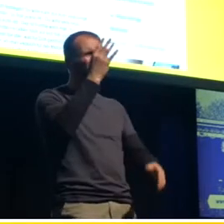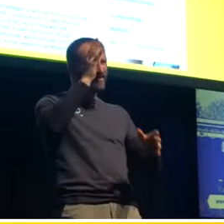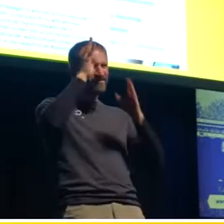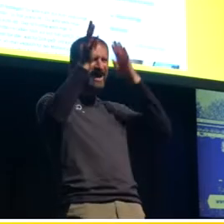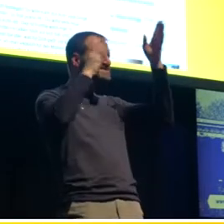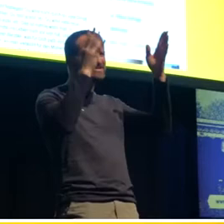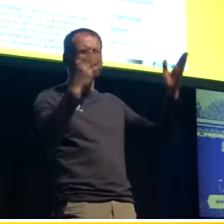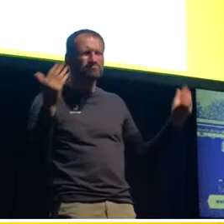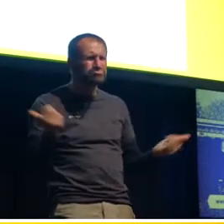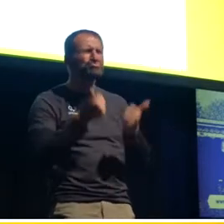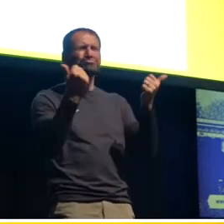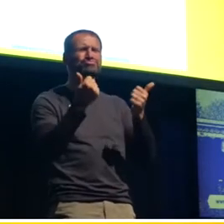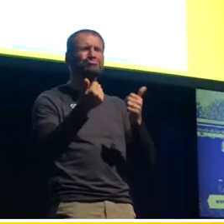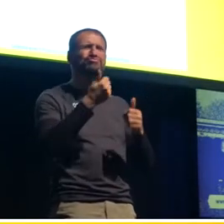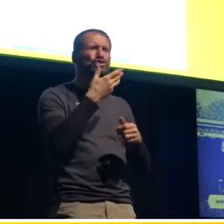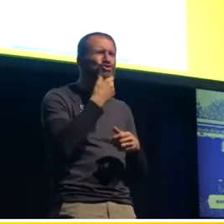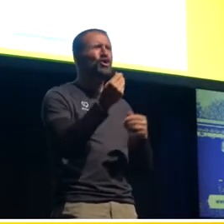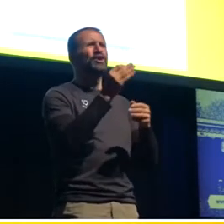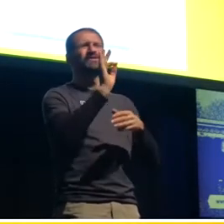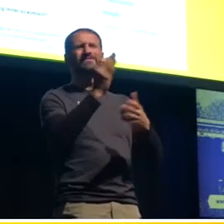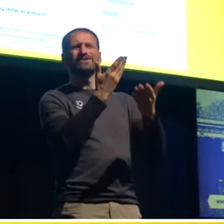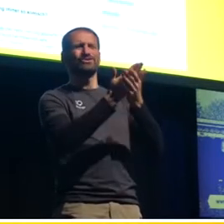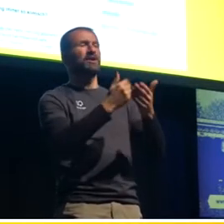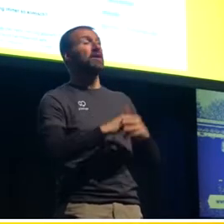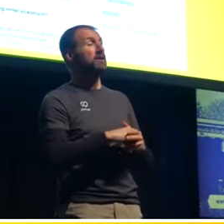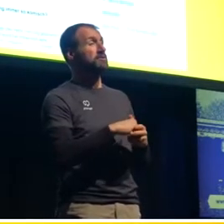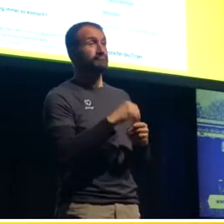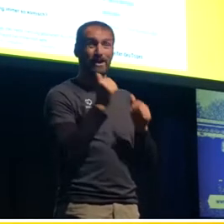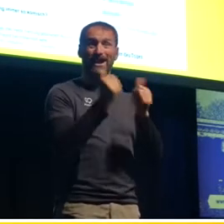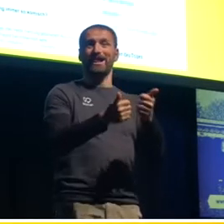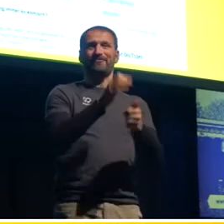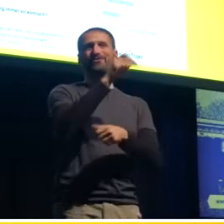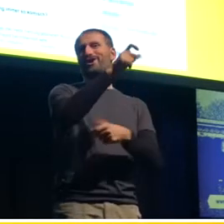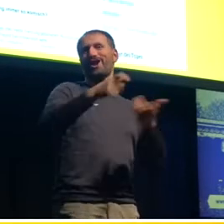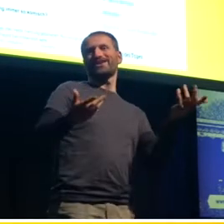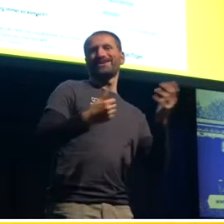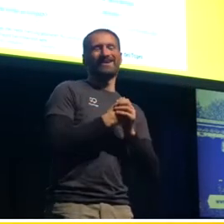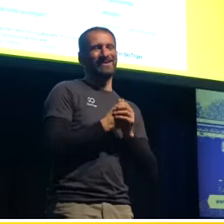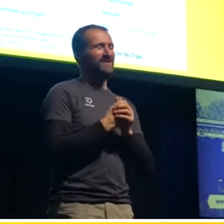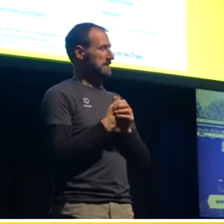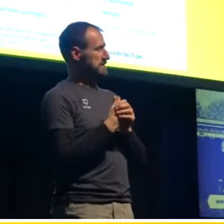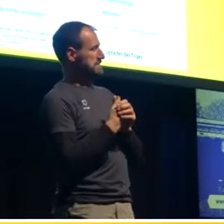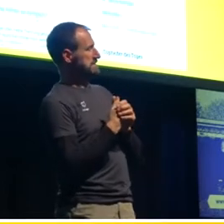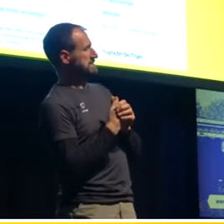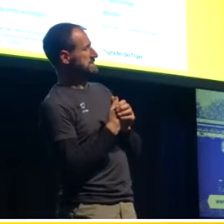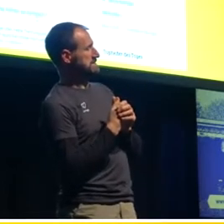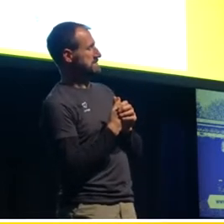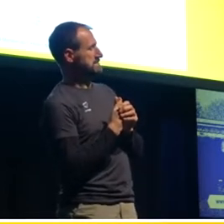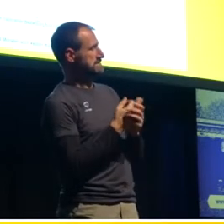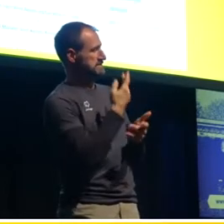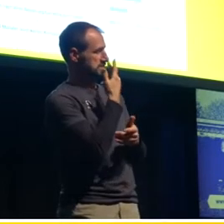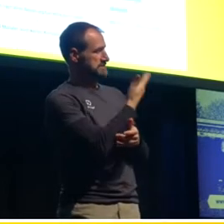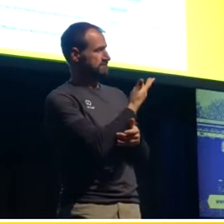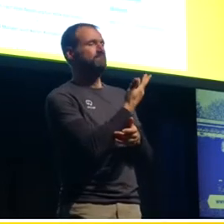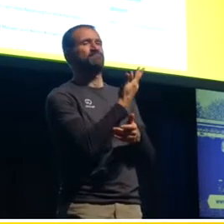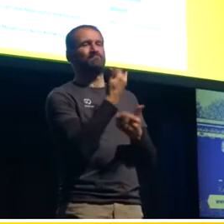nice features, really helped people. But you had things like this, and you realized all those features we